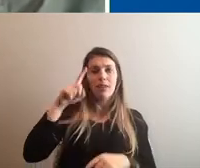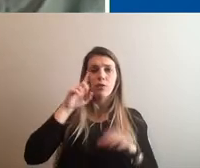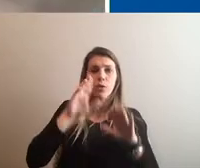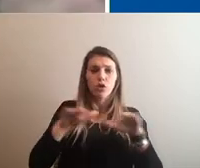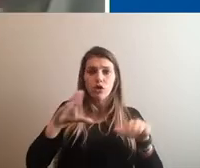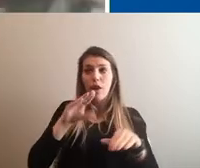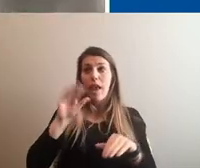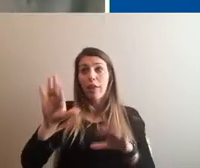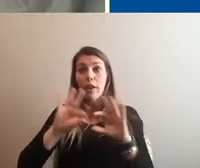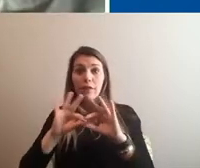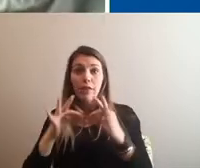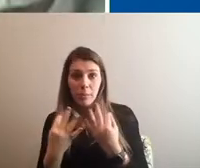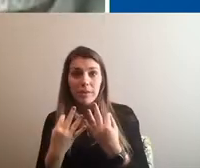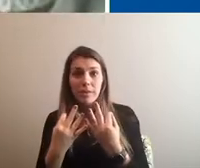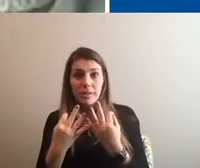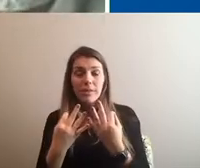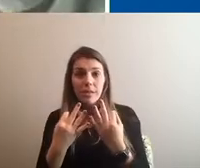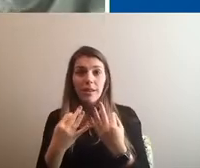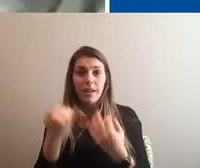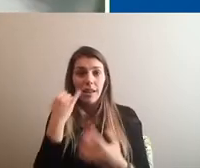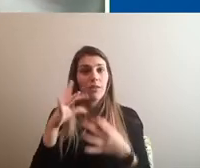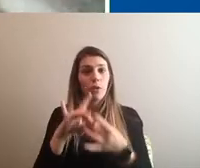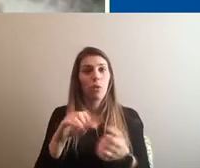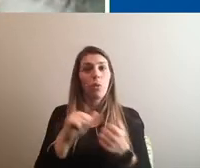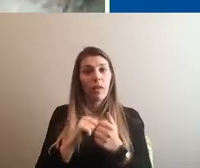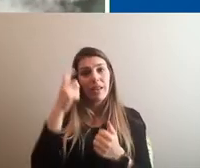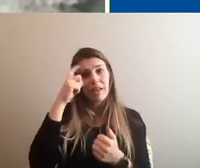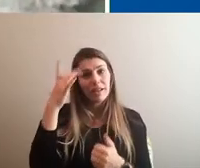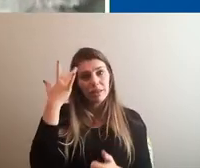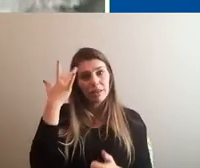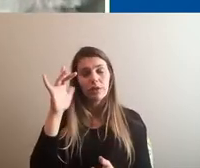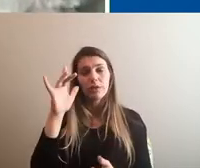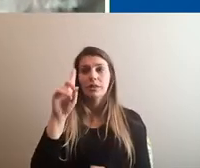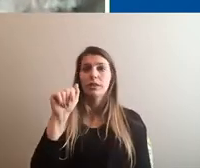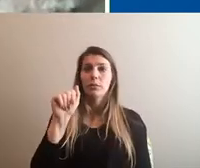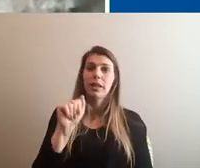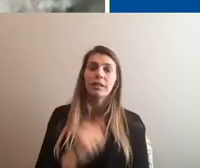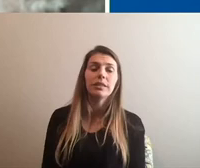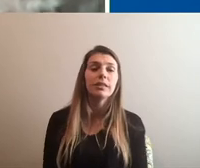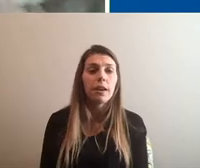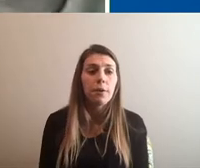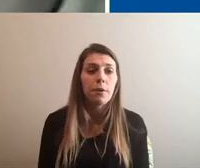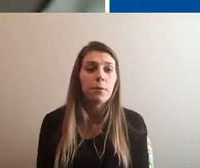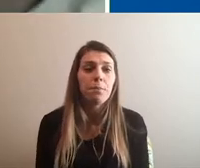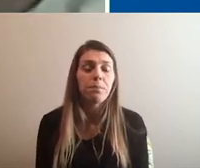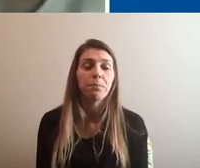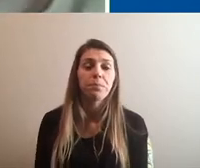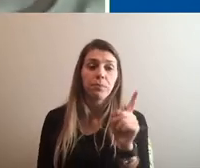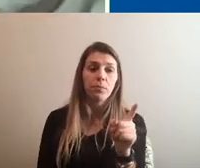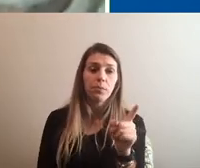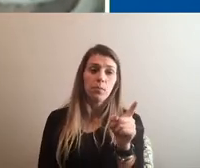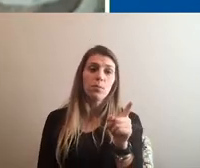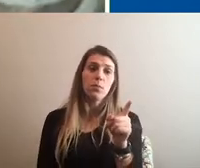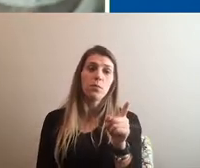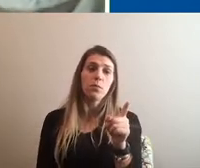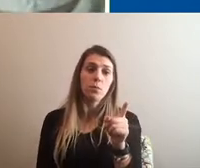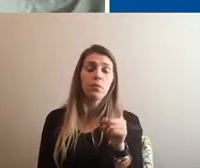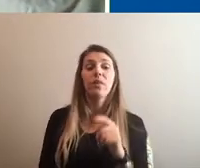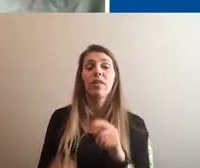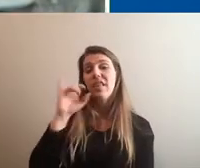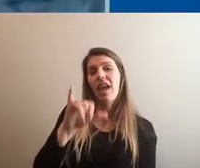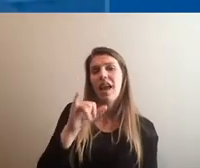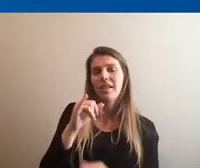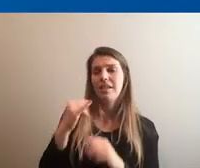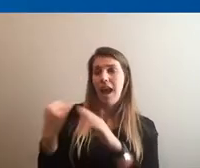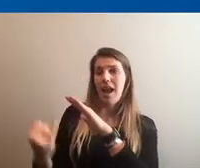families when intellectual disability is in play. Thank you so much, Dr. Patel. And the sense of